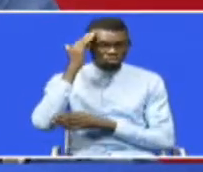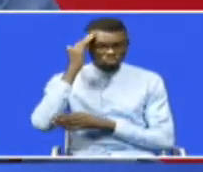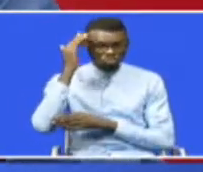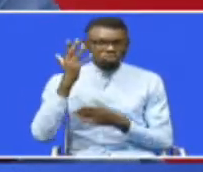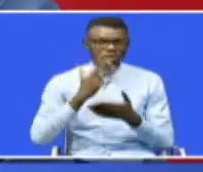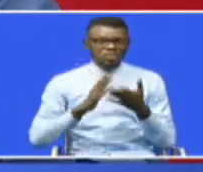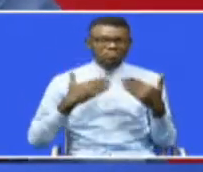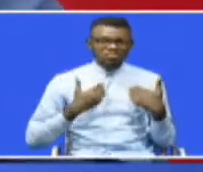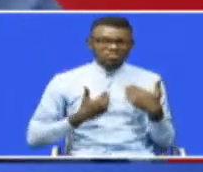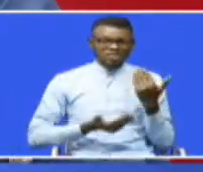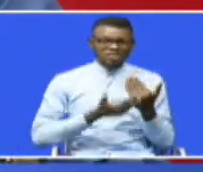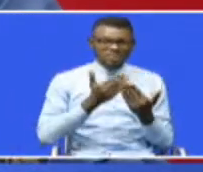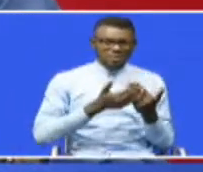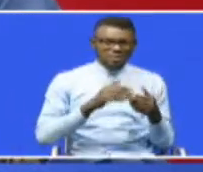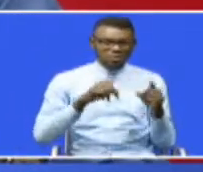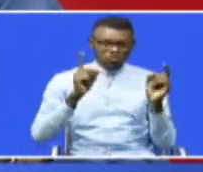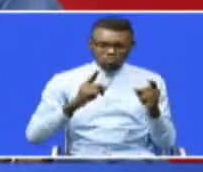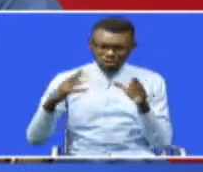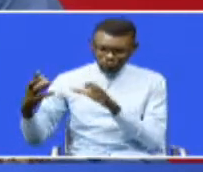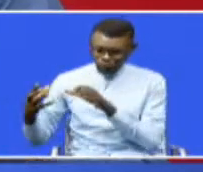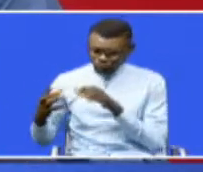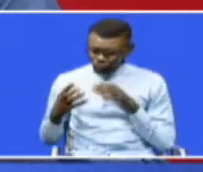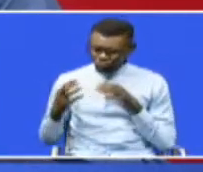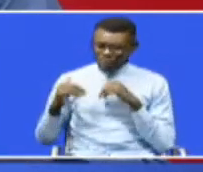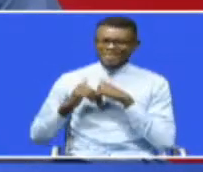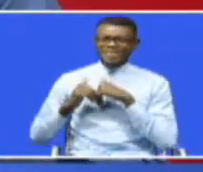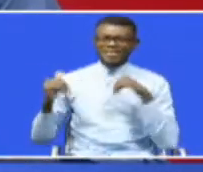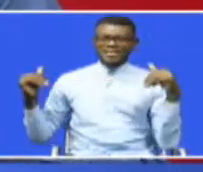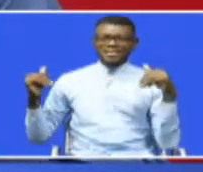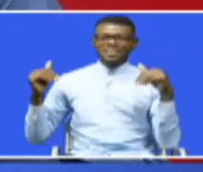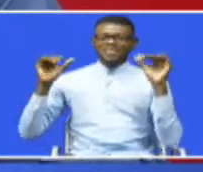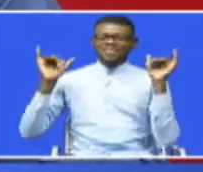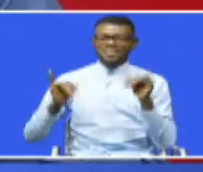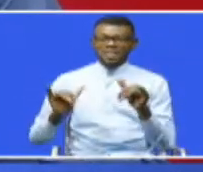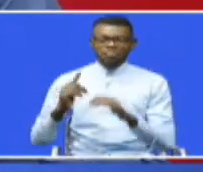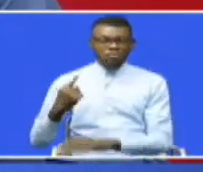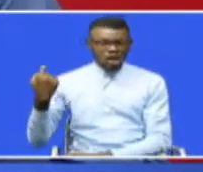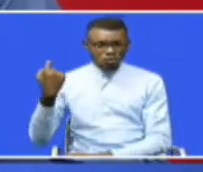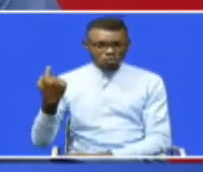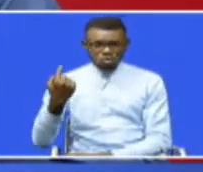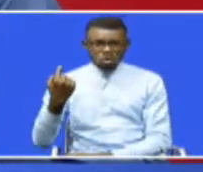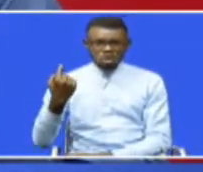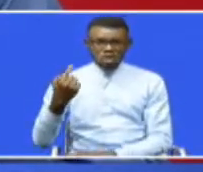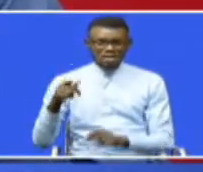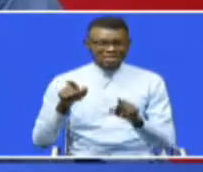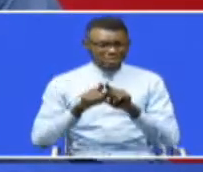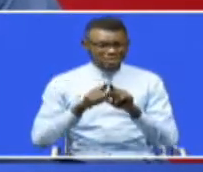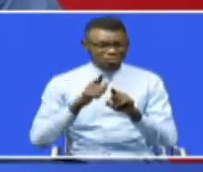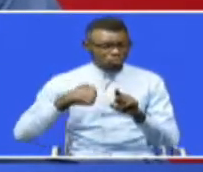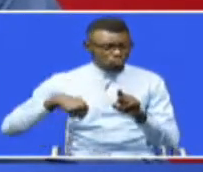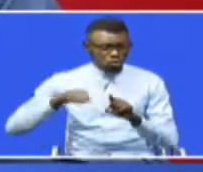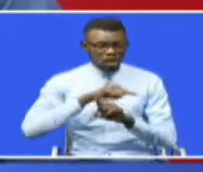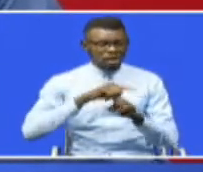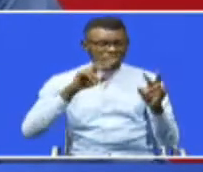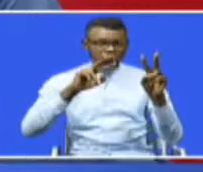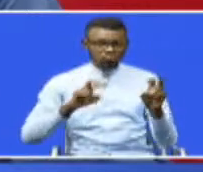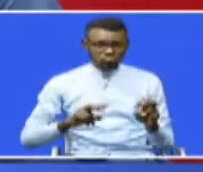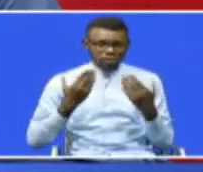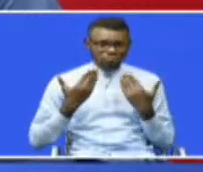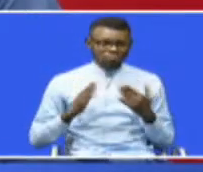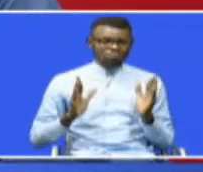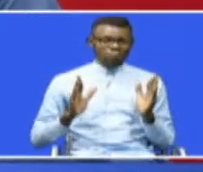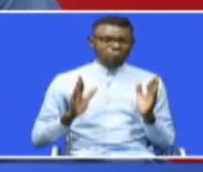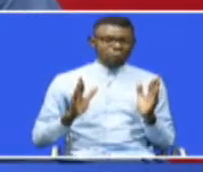virus, you quickly need to isolate them. And the strategy we have taken on this one, Akisa, is that originally we